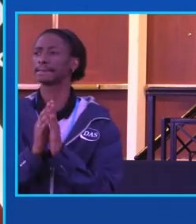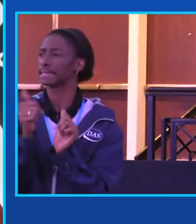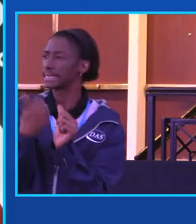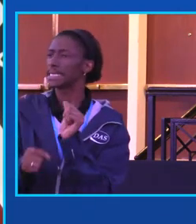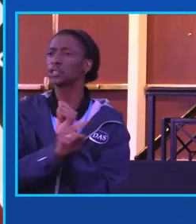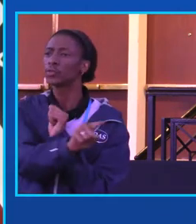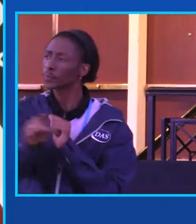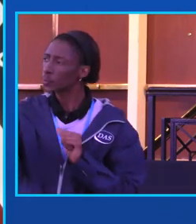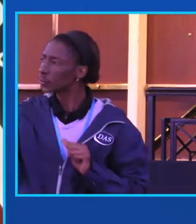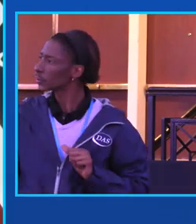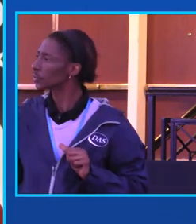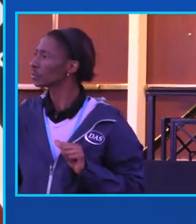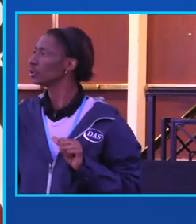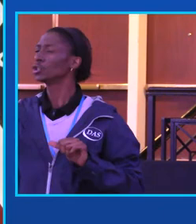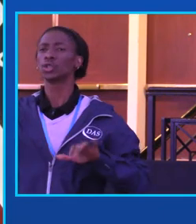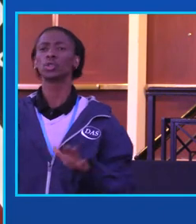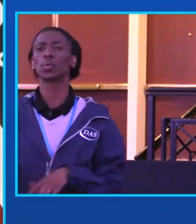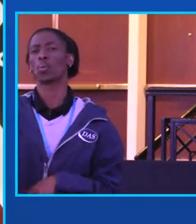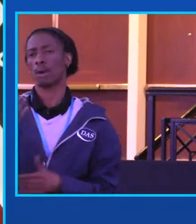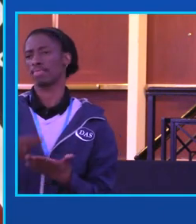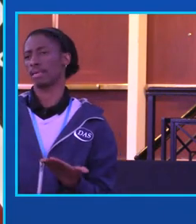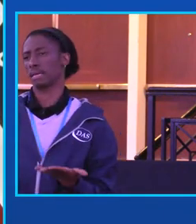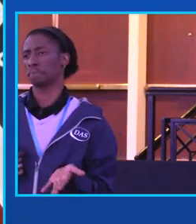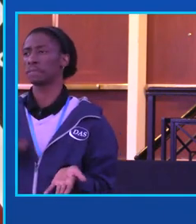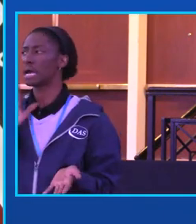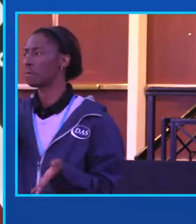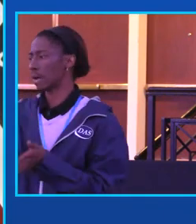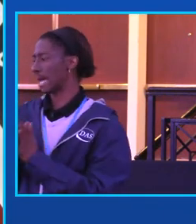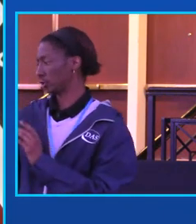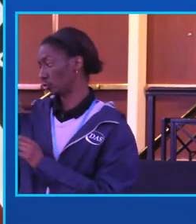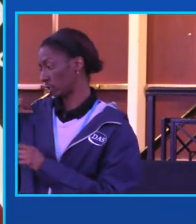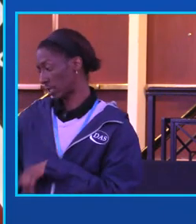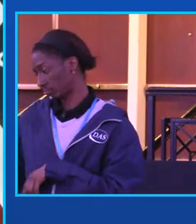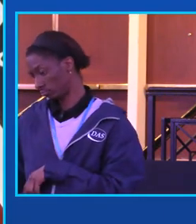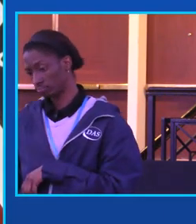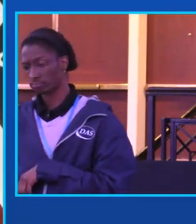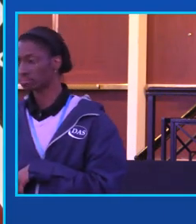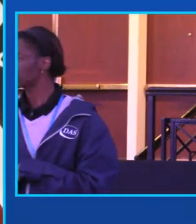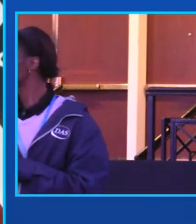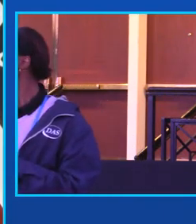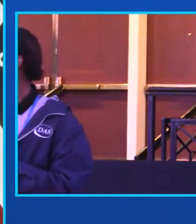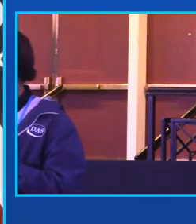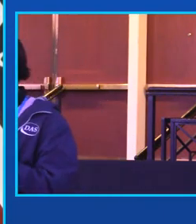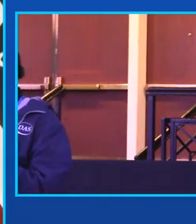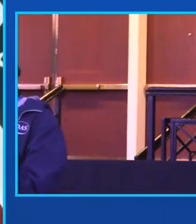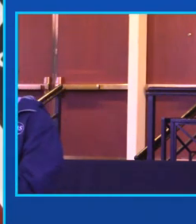and every one of you to do one simple thing, and I'm going to ask the chairman right here to send out an email with a